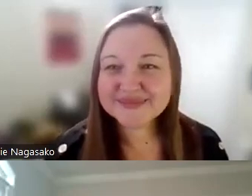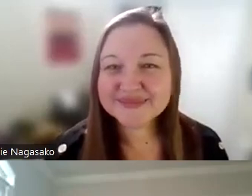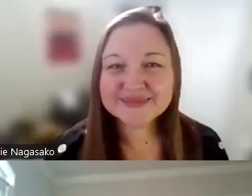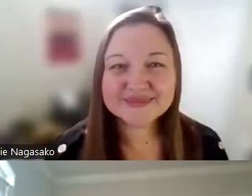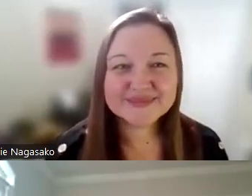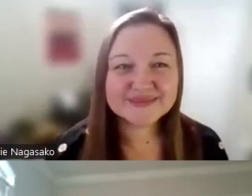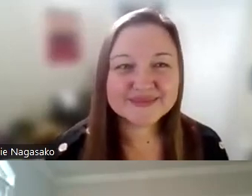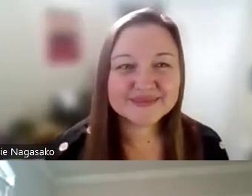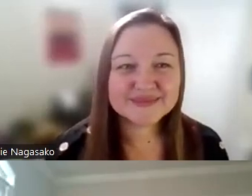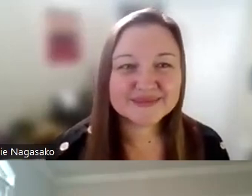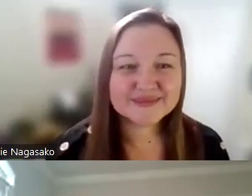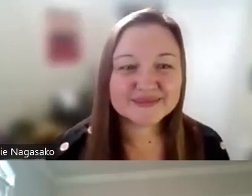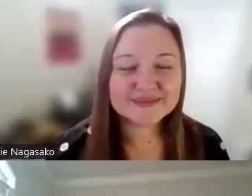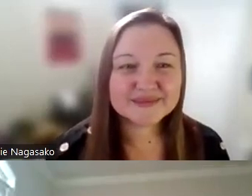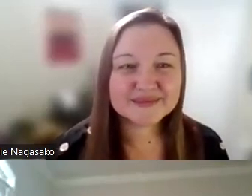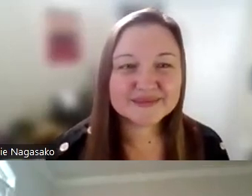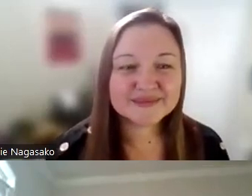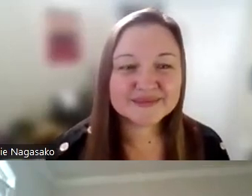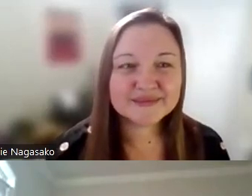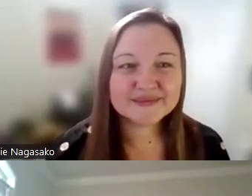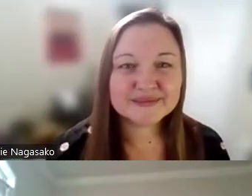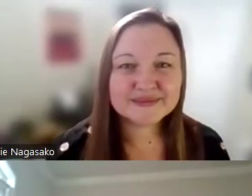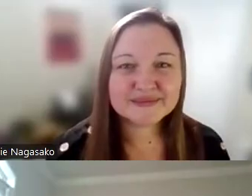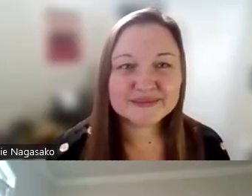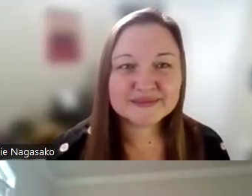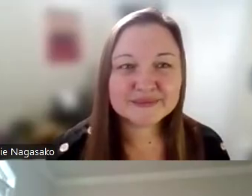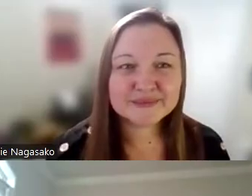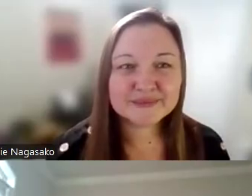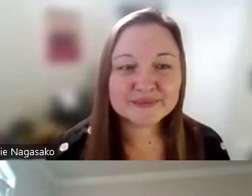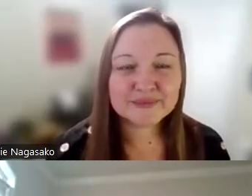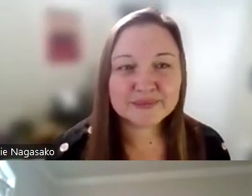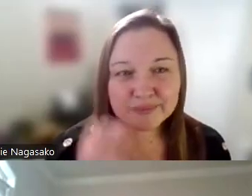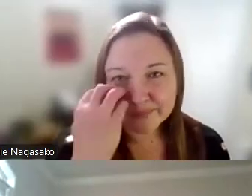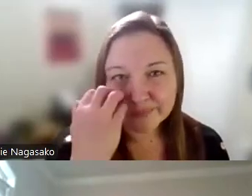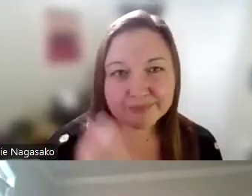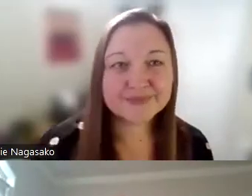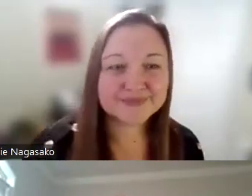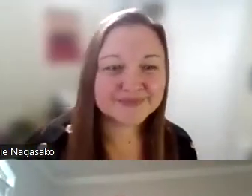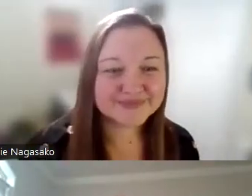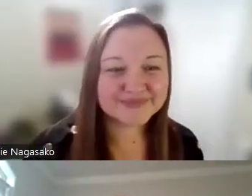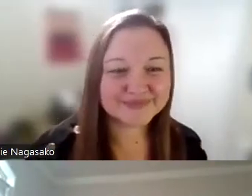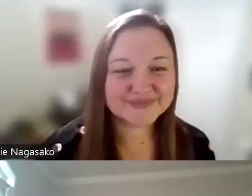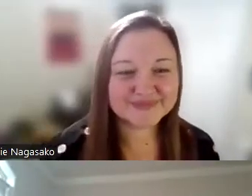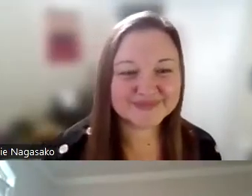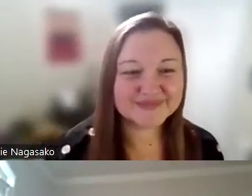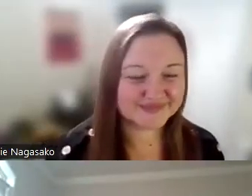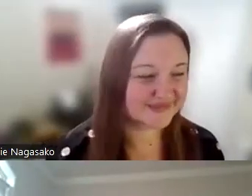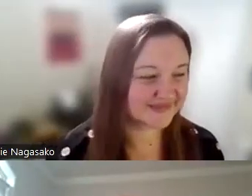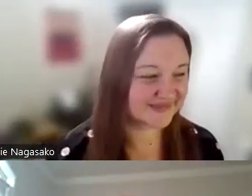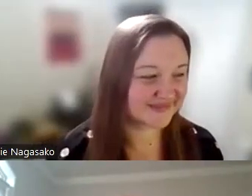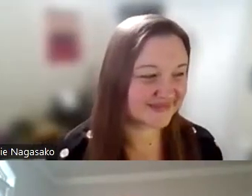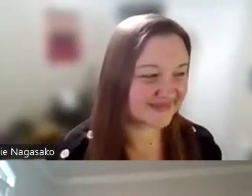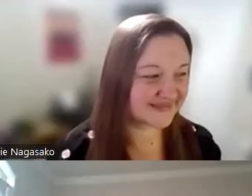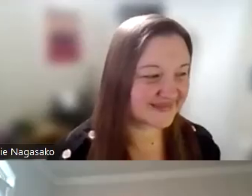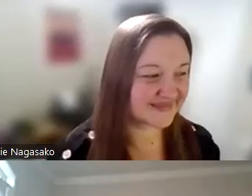Anyone else in the group? We're at 11:14, and so we have plenty of time. Barbara has her hand up, Wynn. Oh,